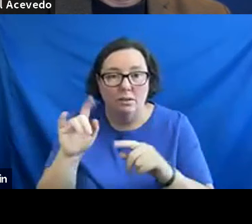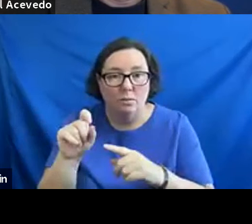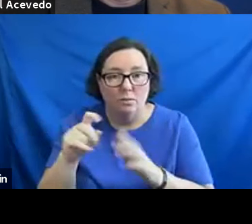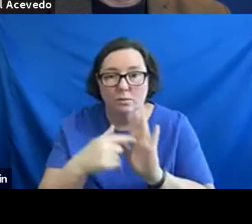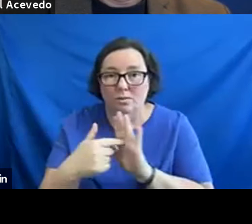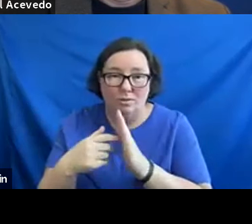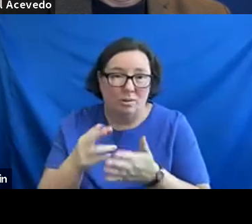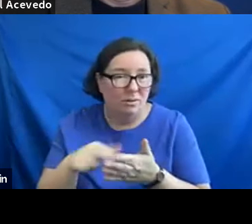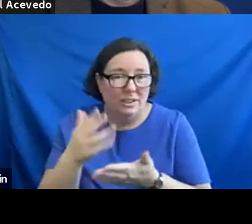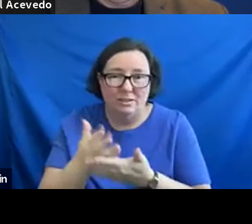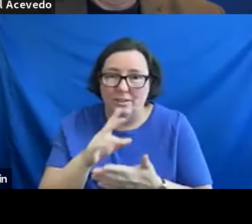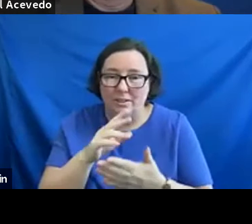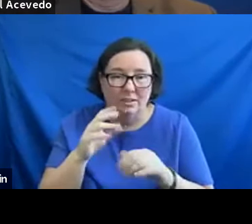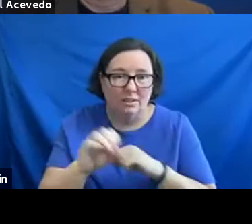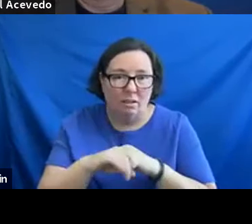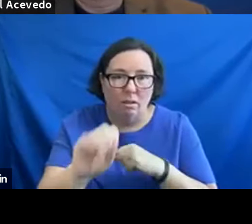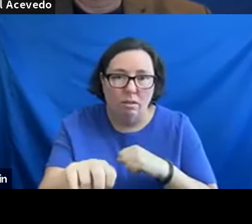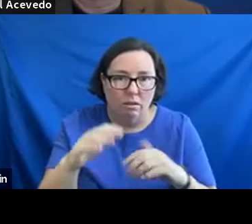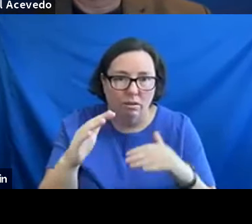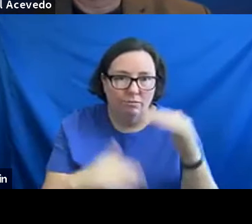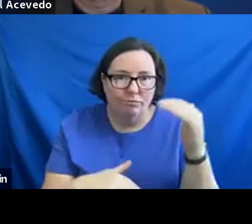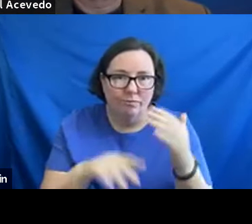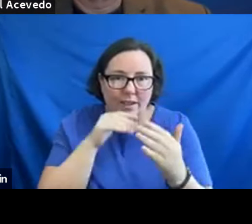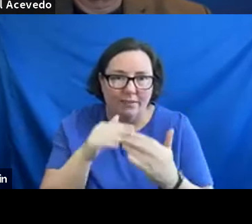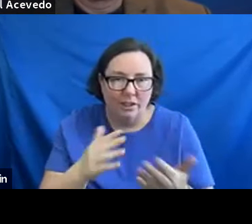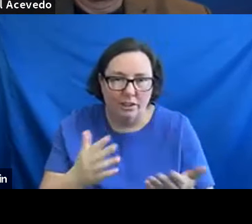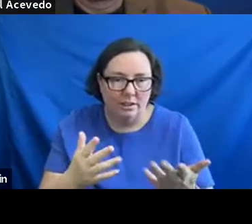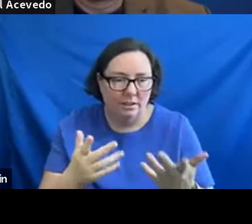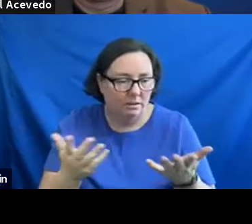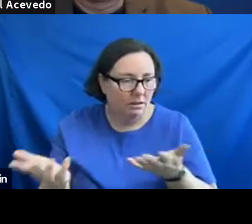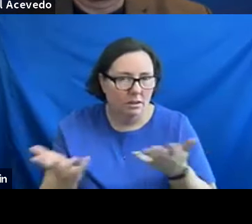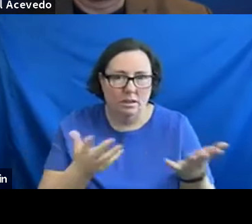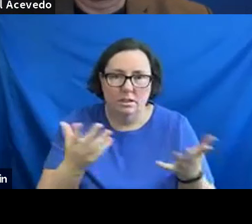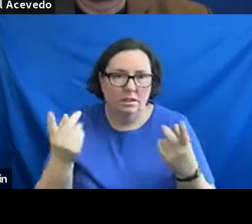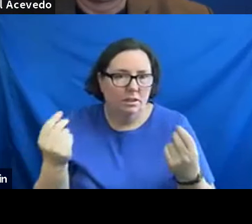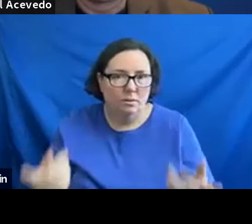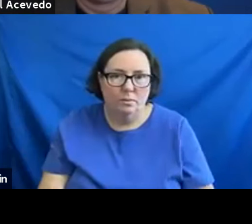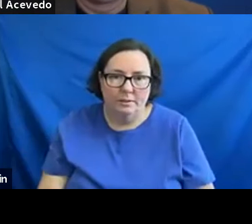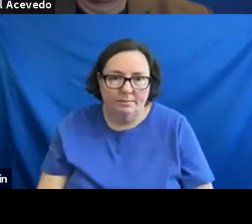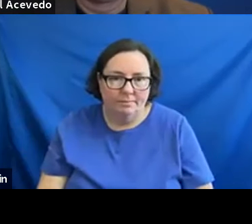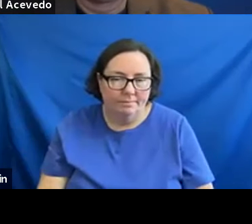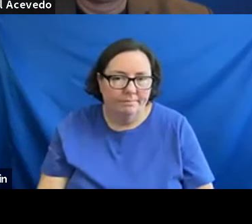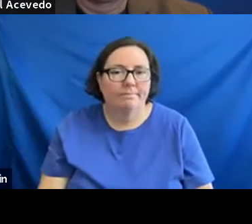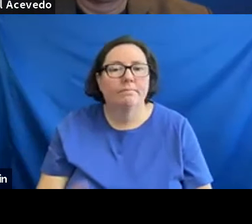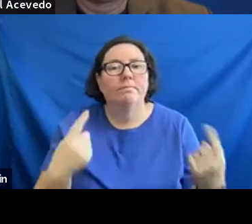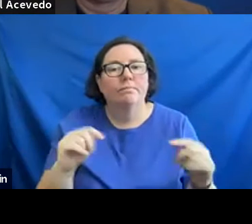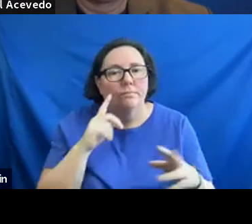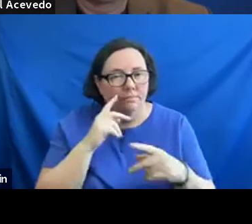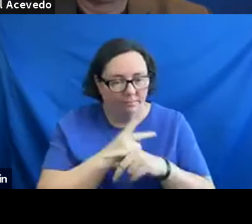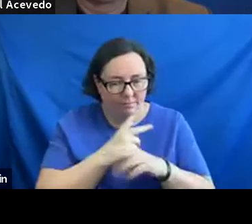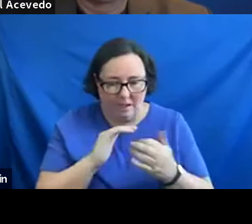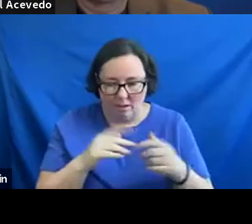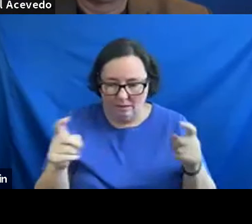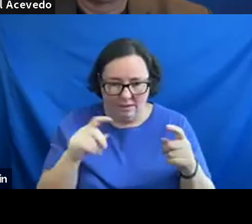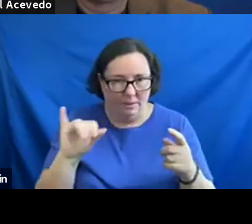unfairness and inequity. So I'm trying to figure out how to deal with